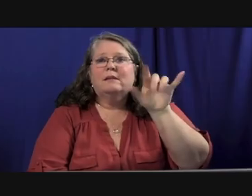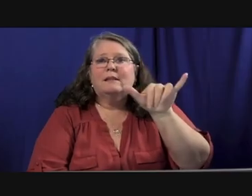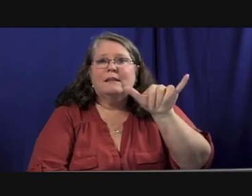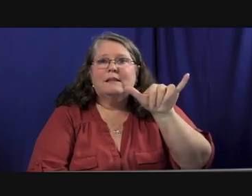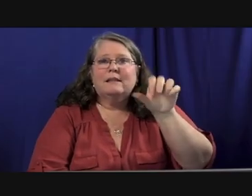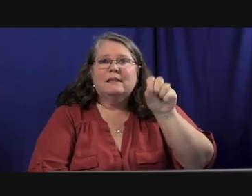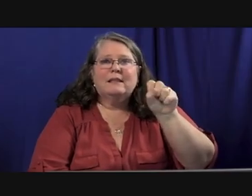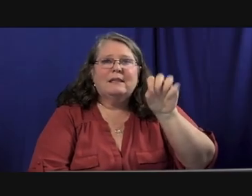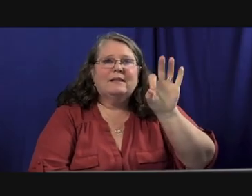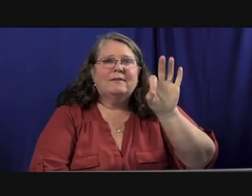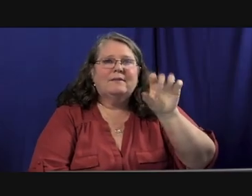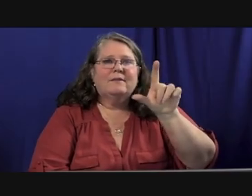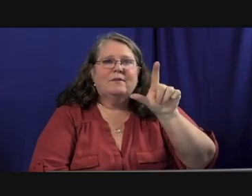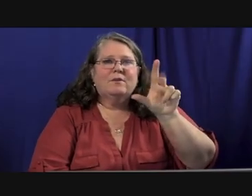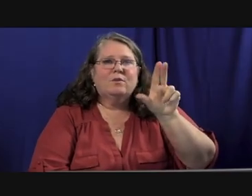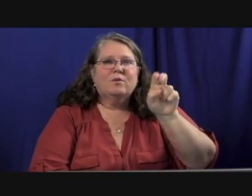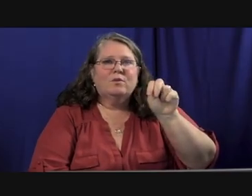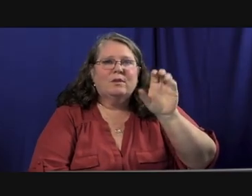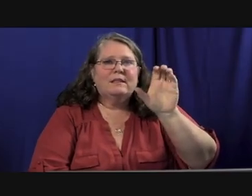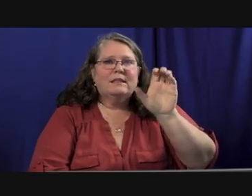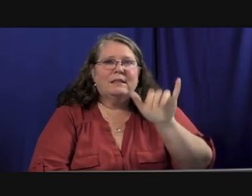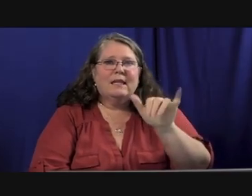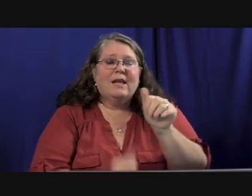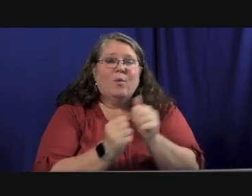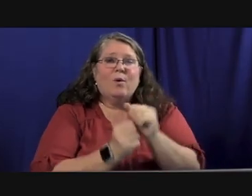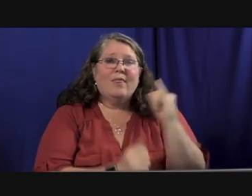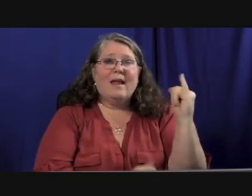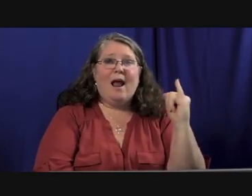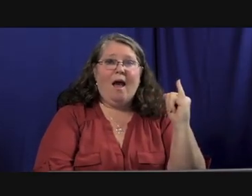I want to let you all know, if you all will spell this word